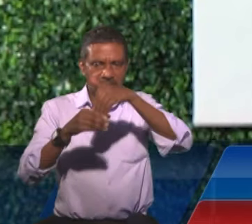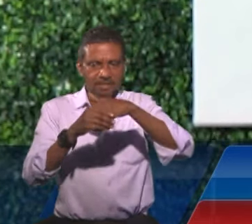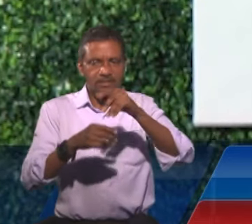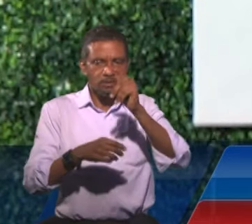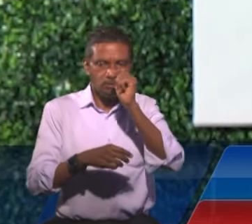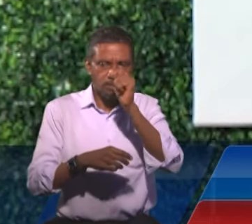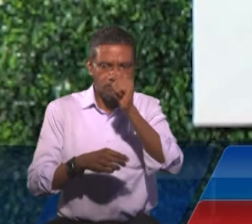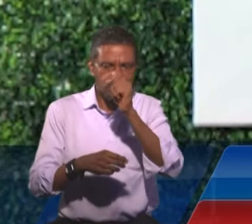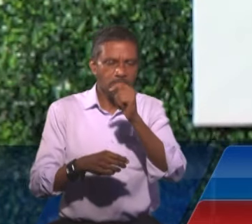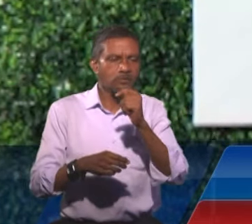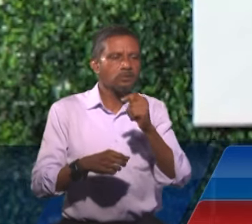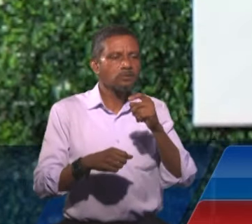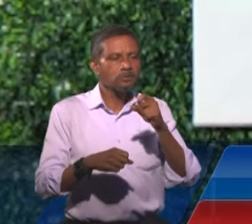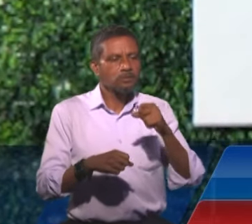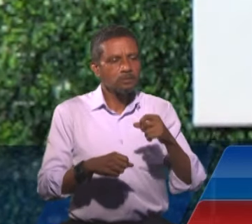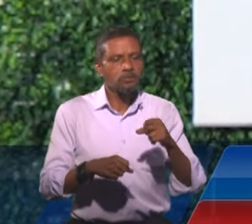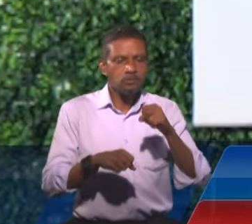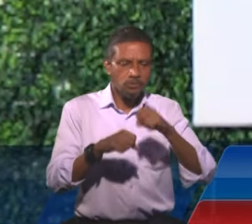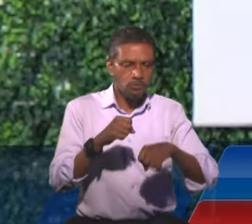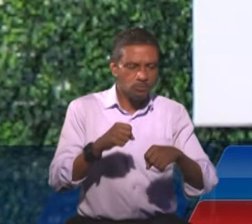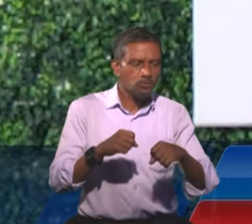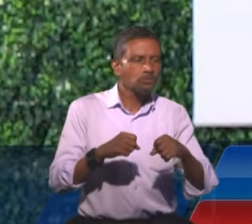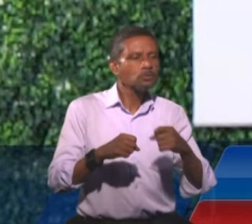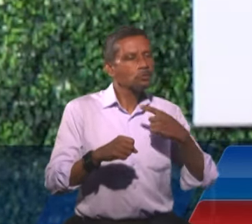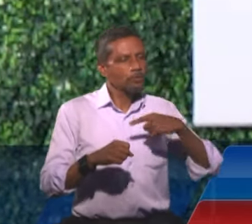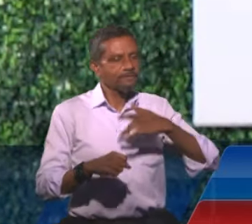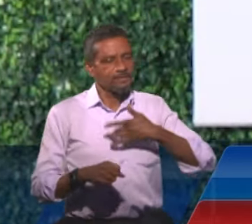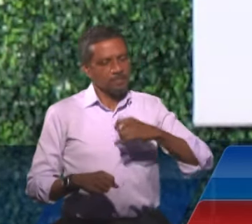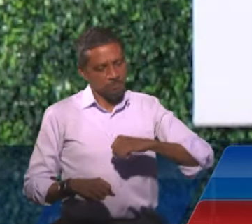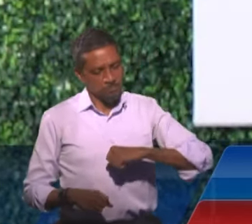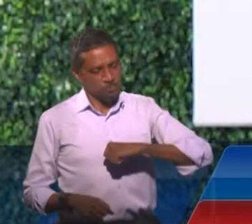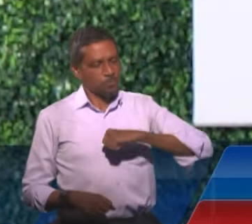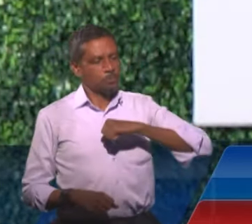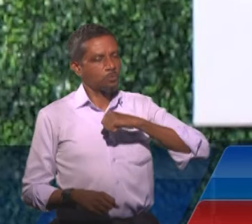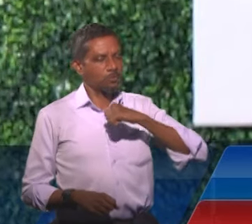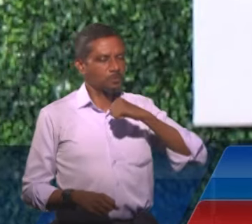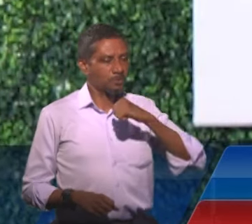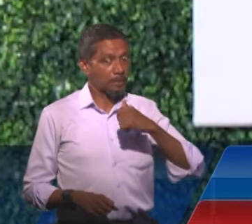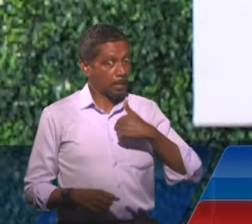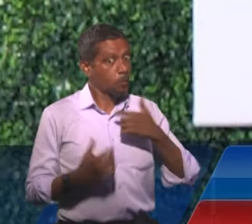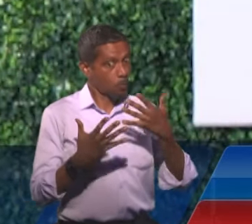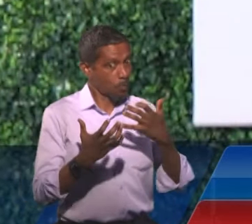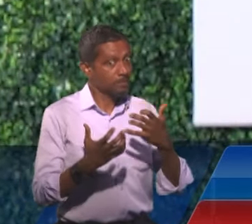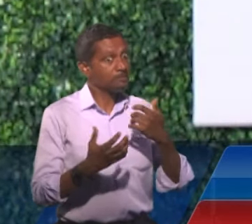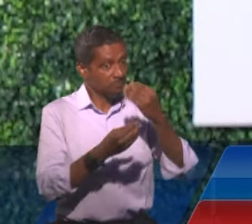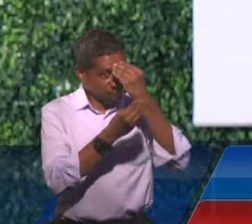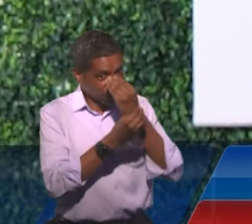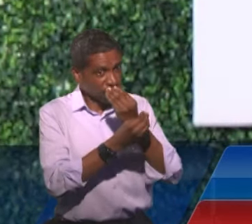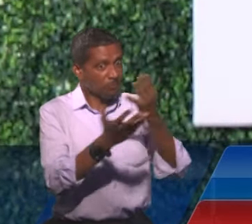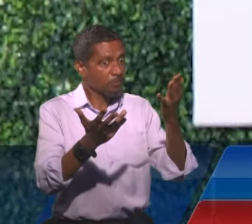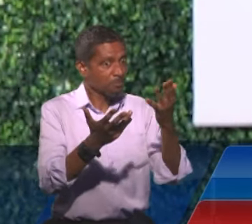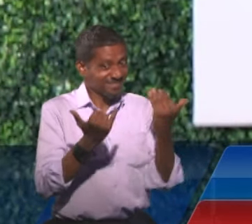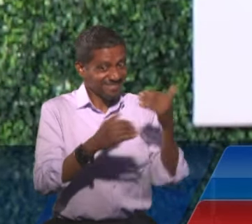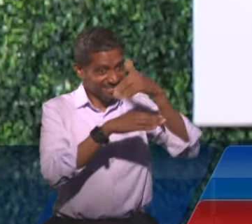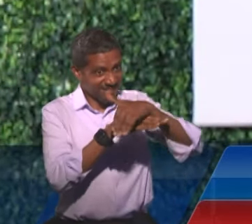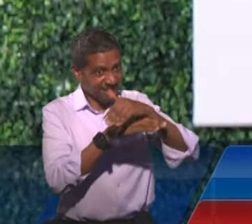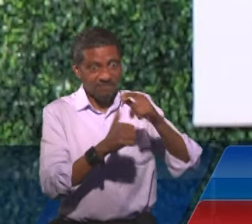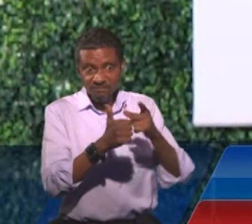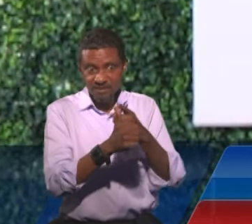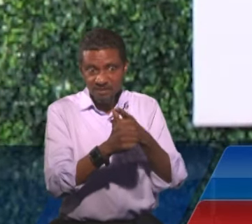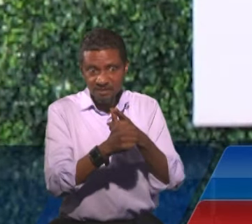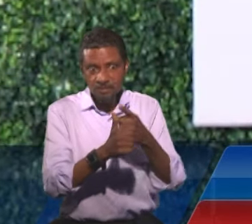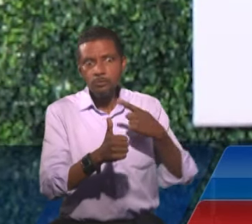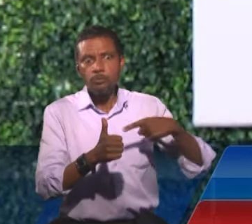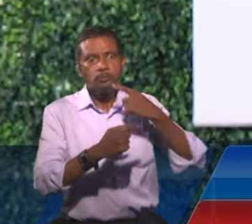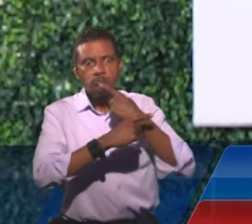in which we can go about our daily lives. So we're very proud, and I want to say tonight, our first step is to announce that we will